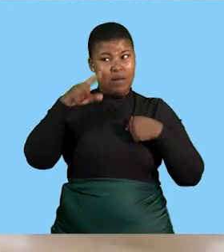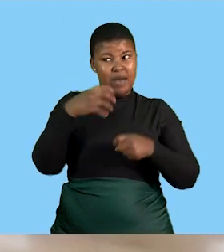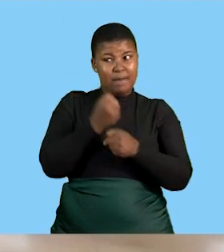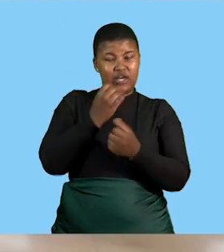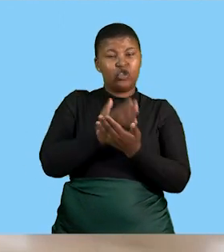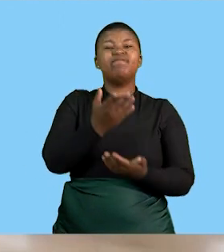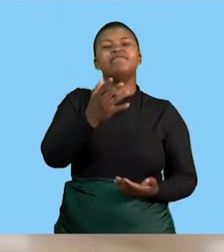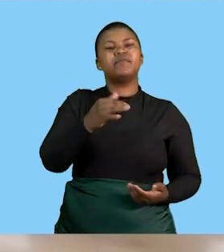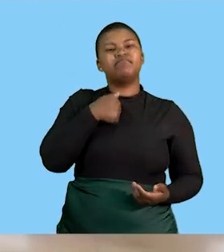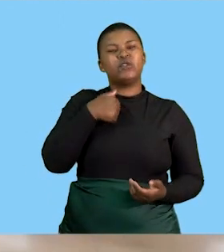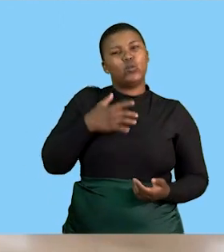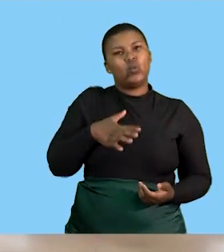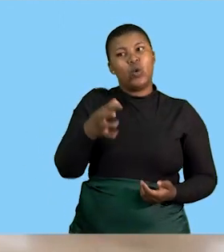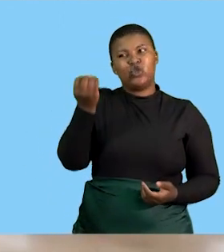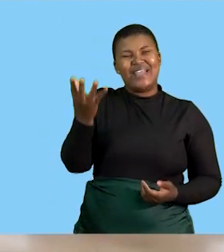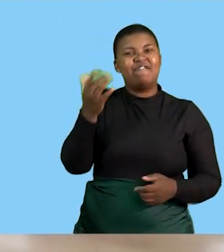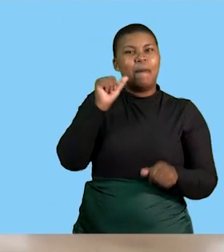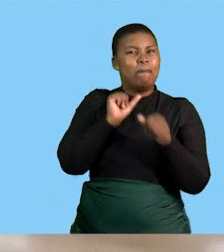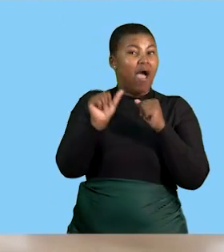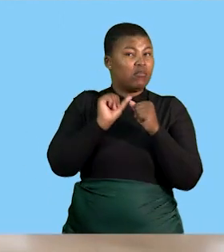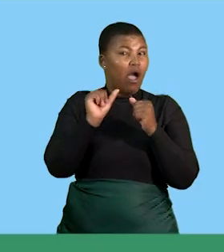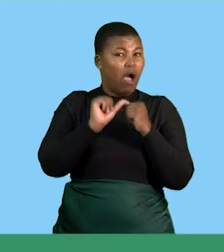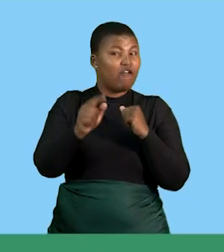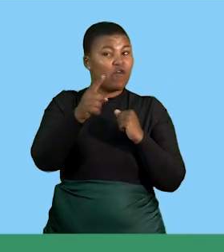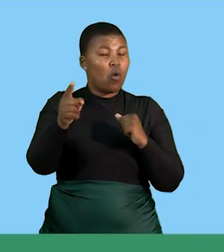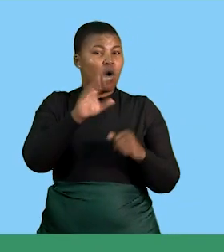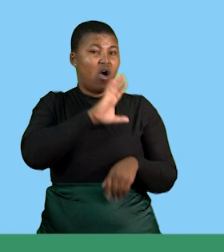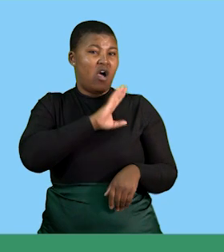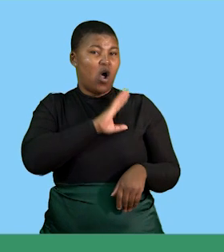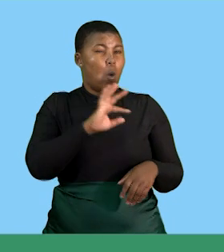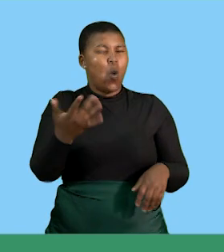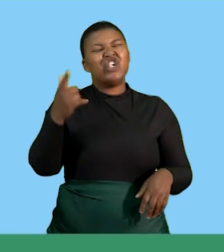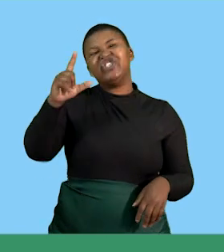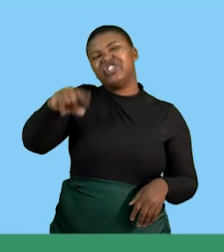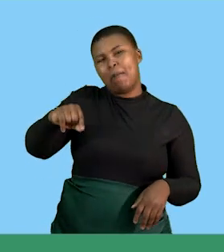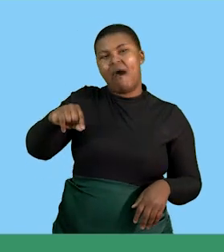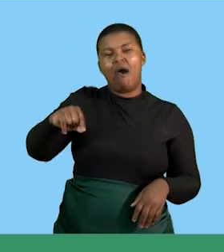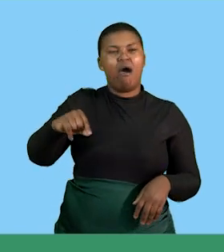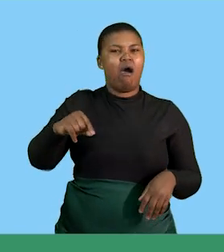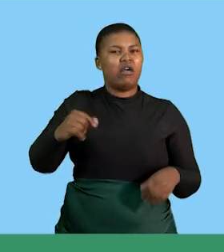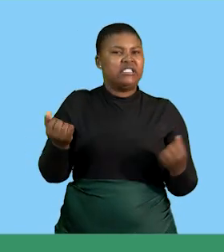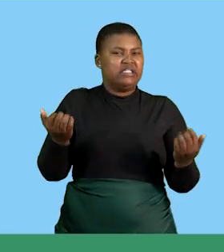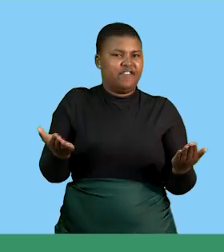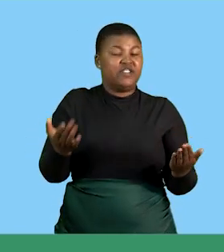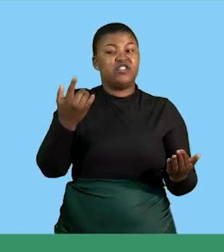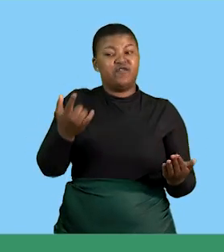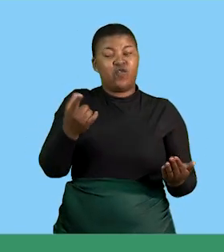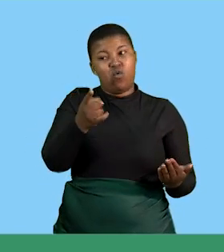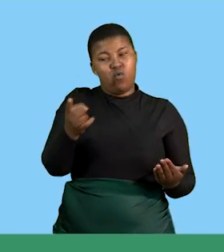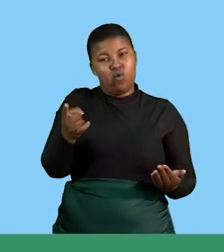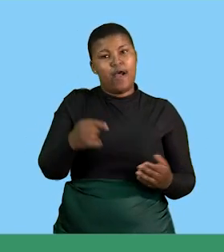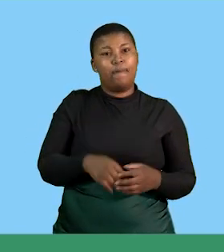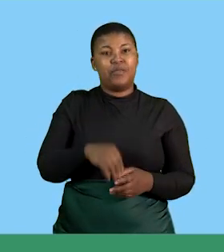we want to offer a better and preferably a cheaper product to our competitors so we